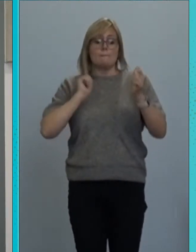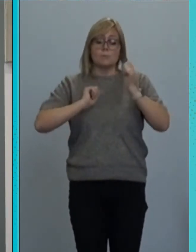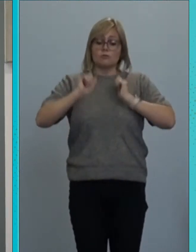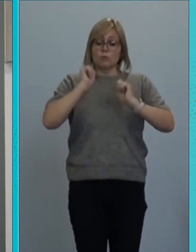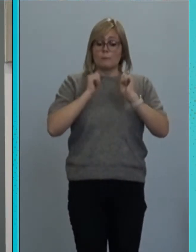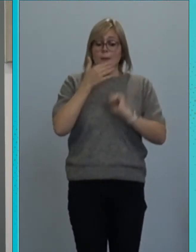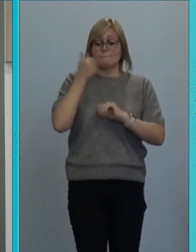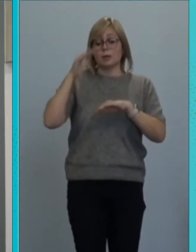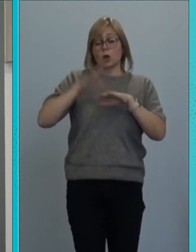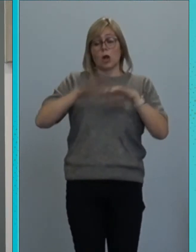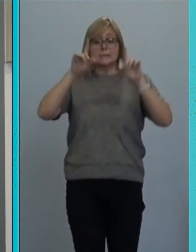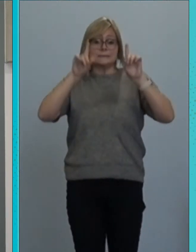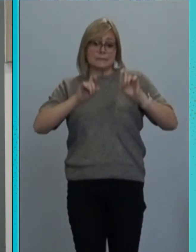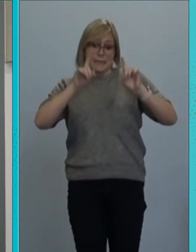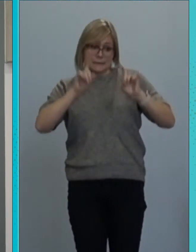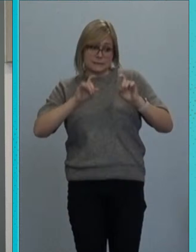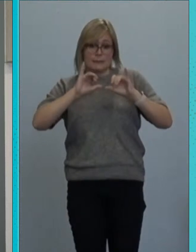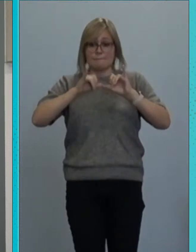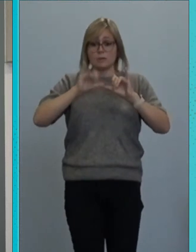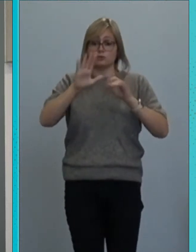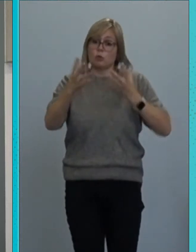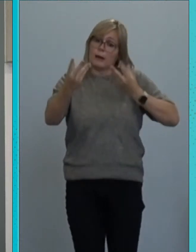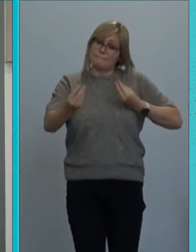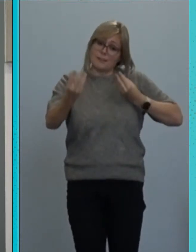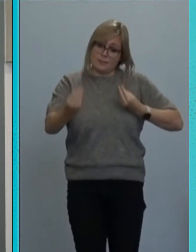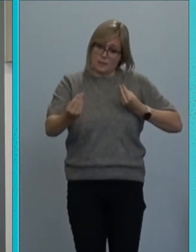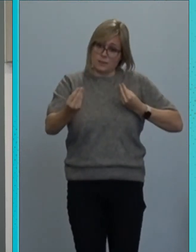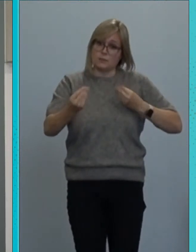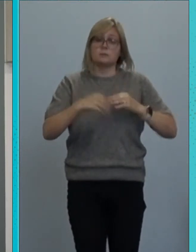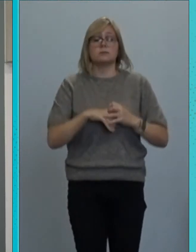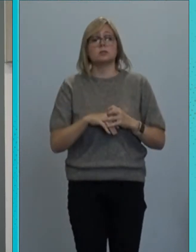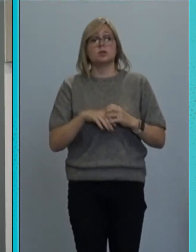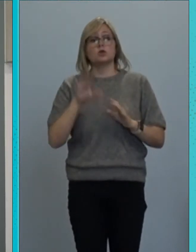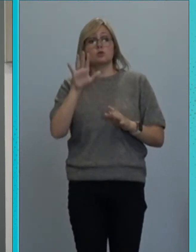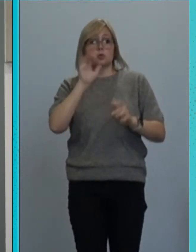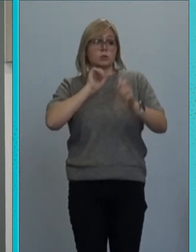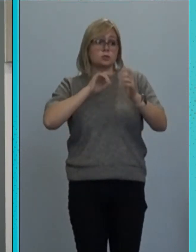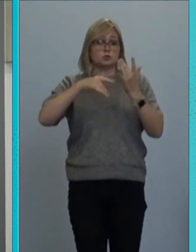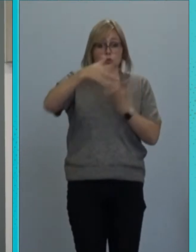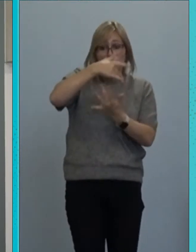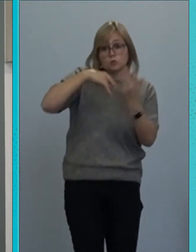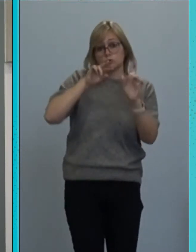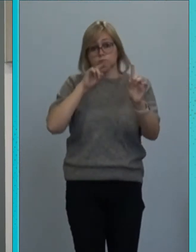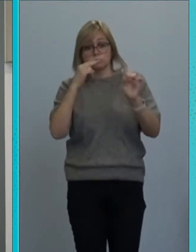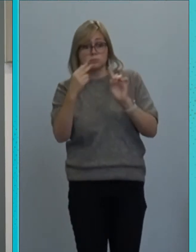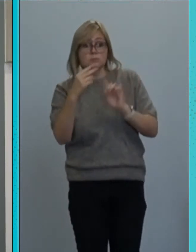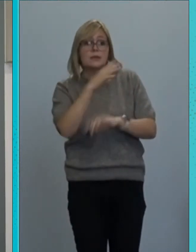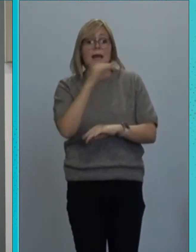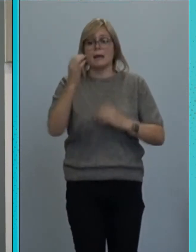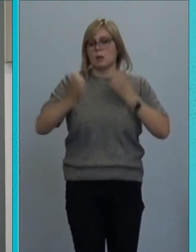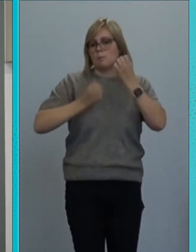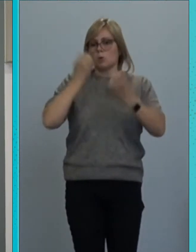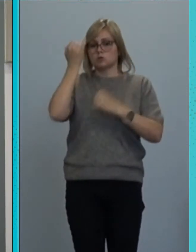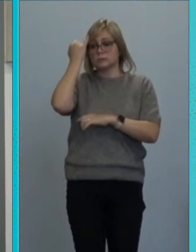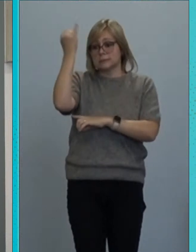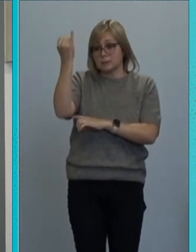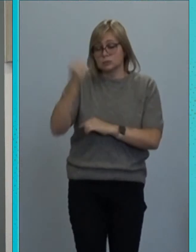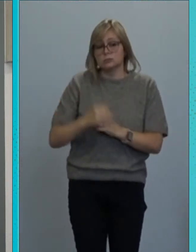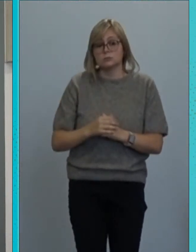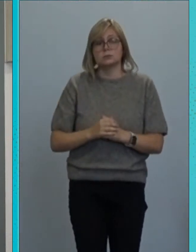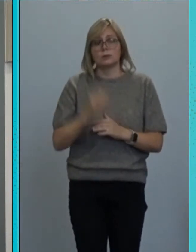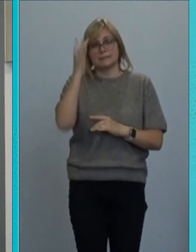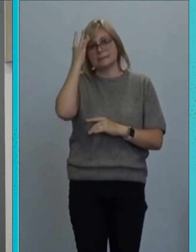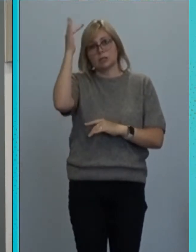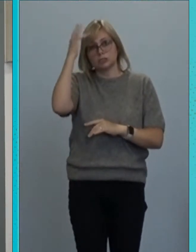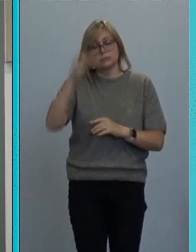on tests measuring empathy, social perception, and emotional intelligence.